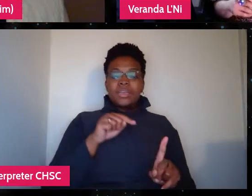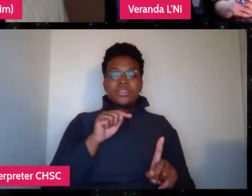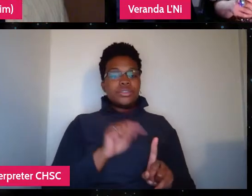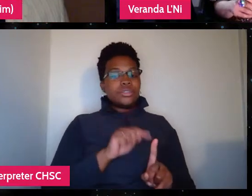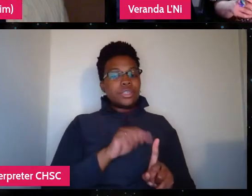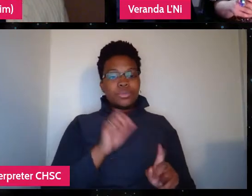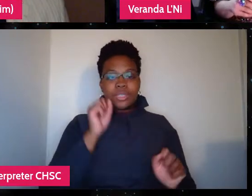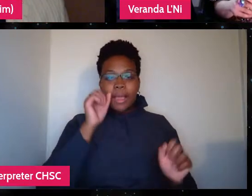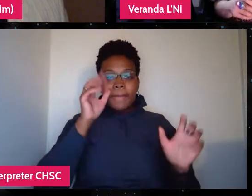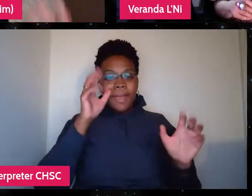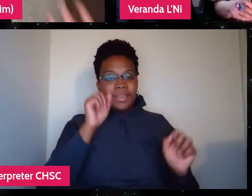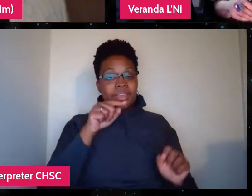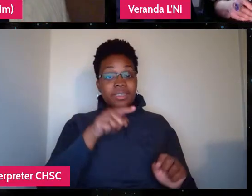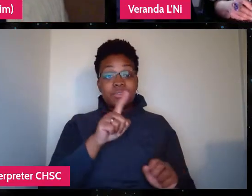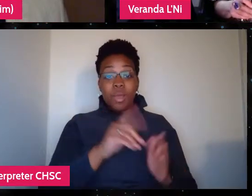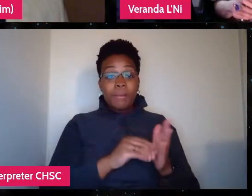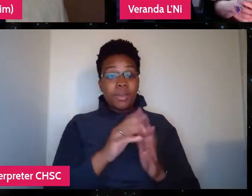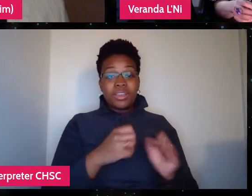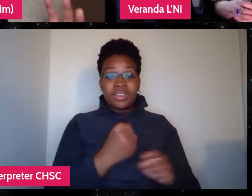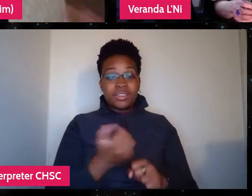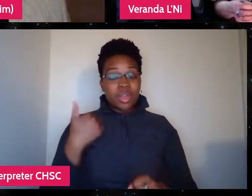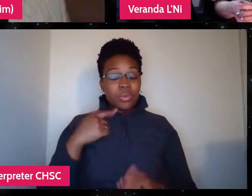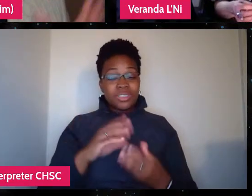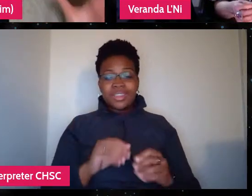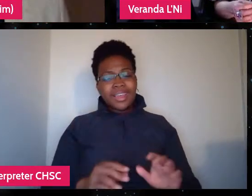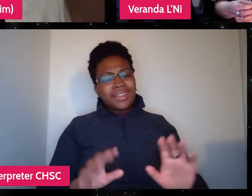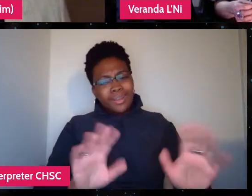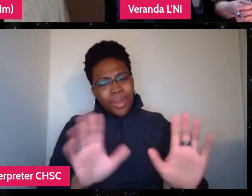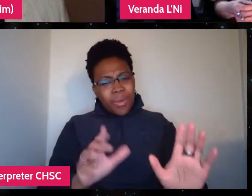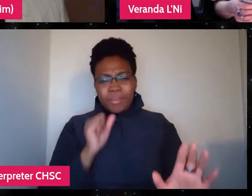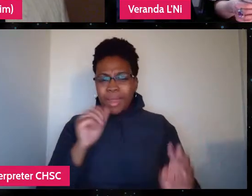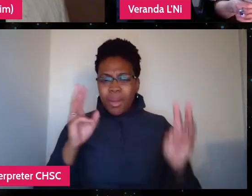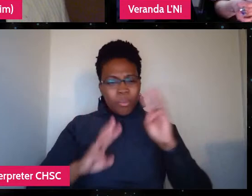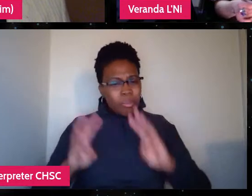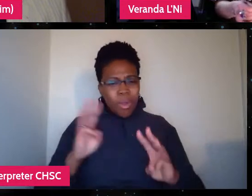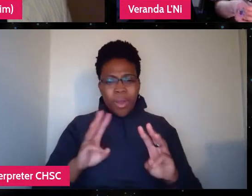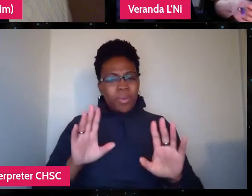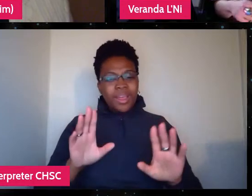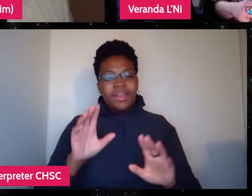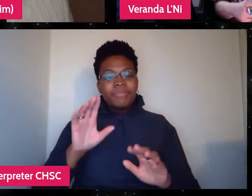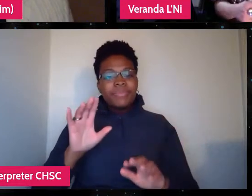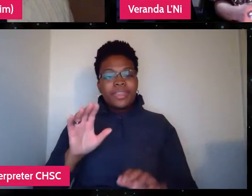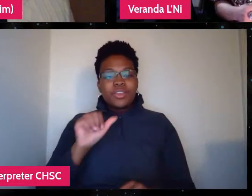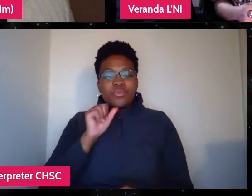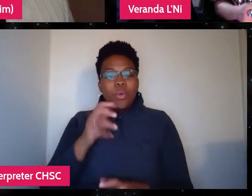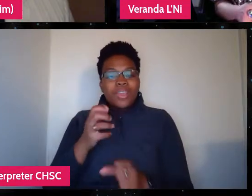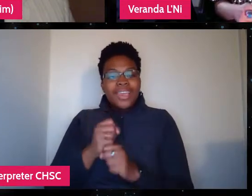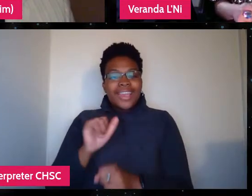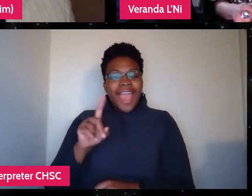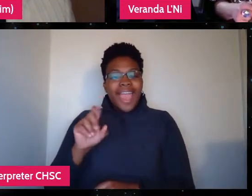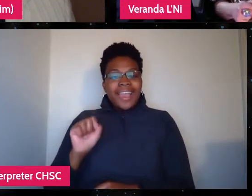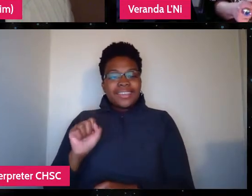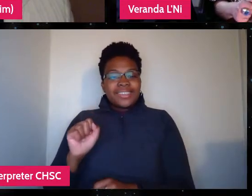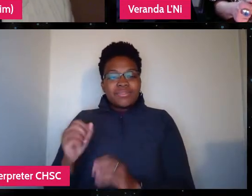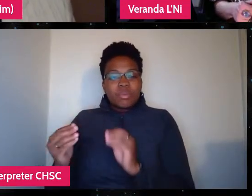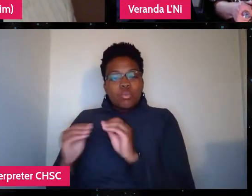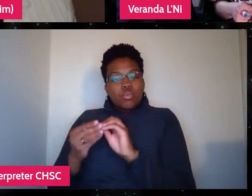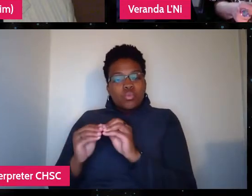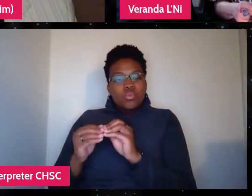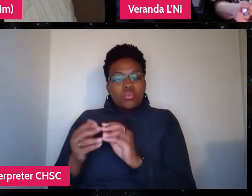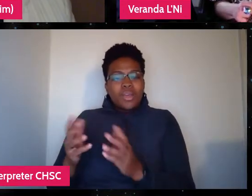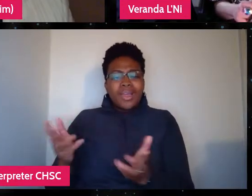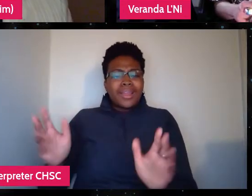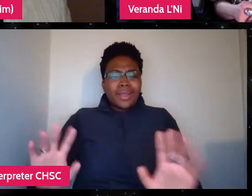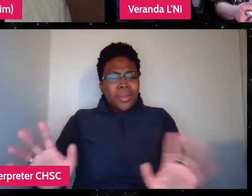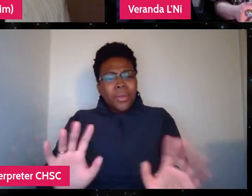is a million years ago. It's saying, no, you know, like, I'm not worried. That's not how you get it. And she was so, she's just such